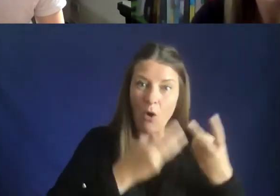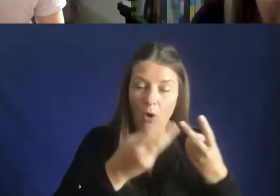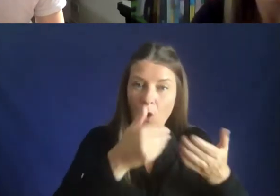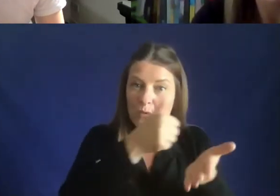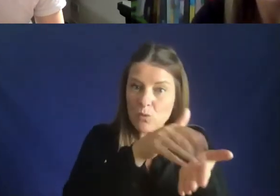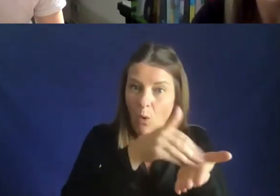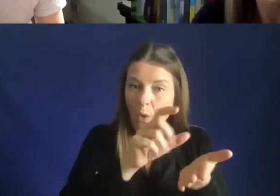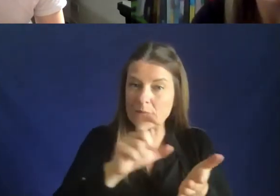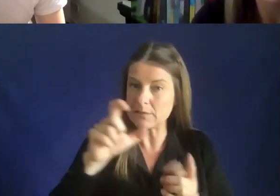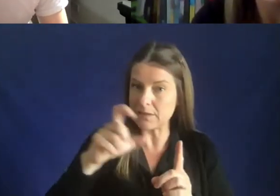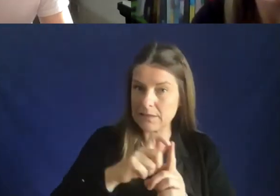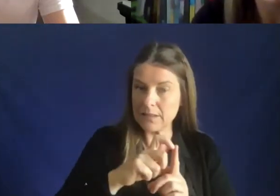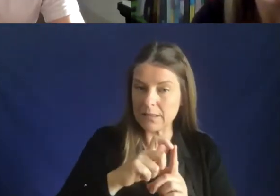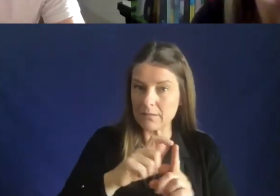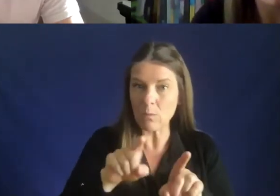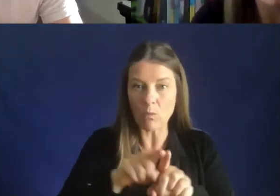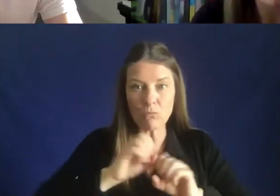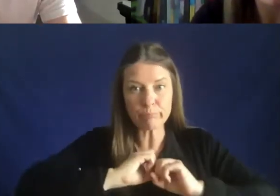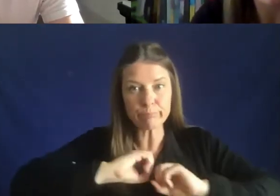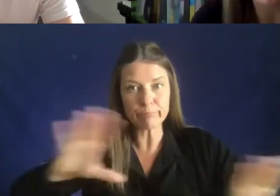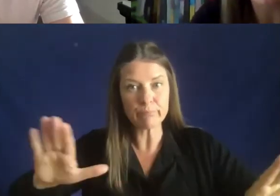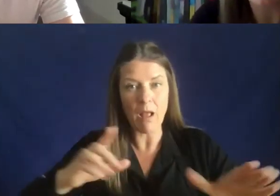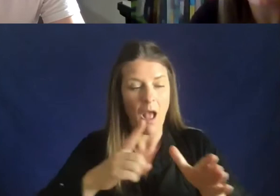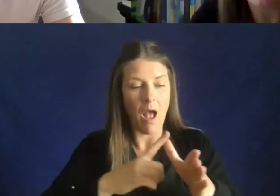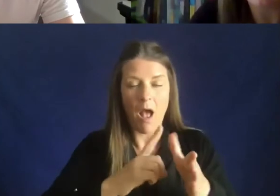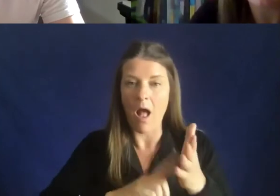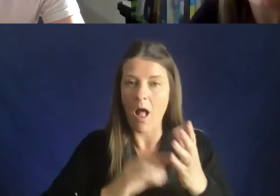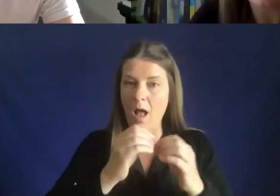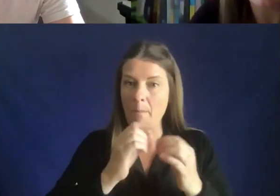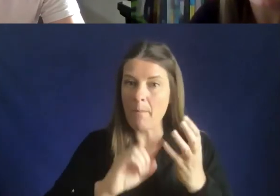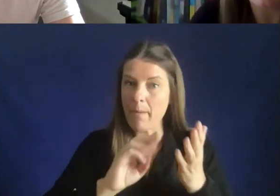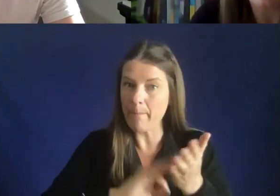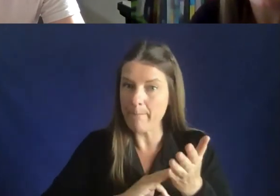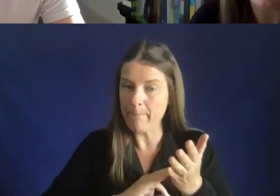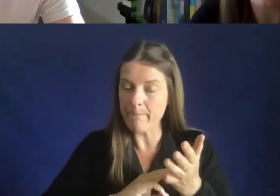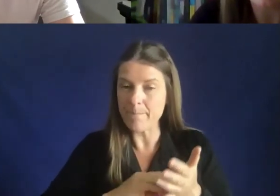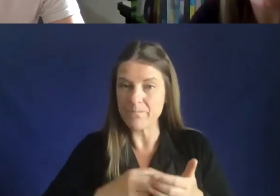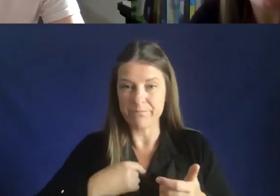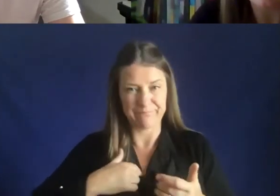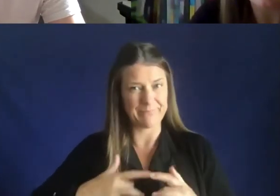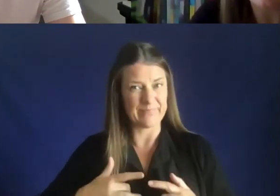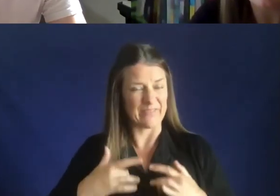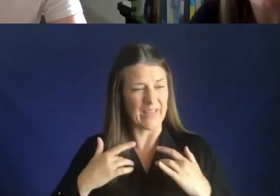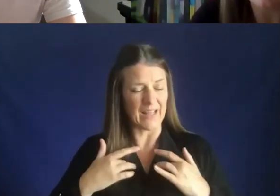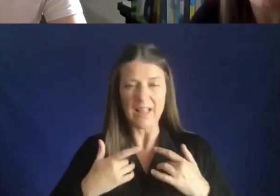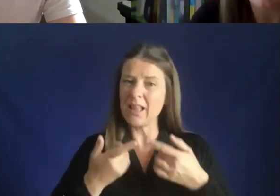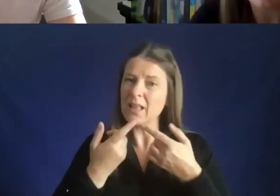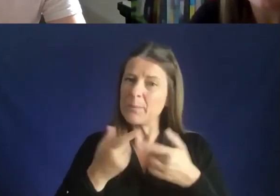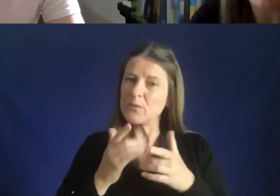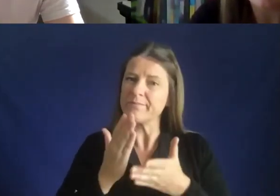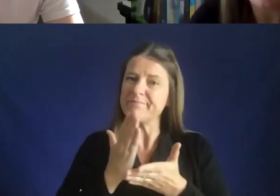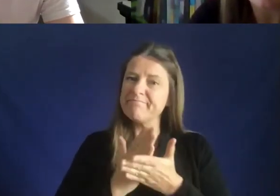And I do really think that music has a really important place